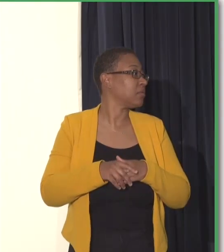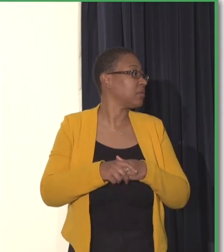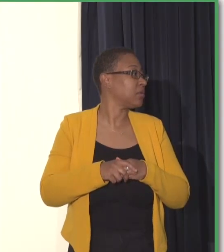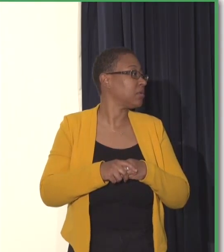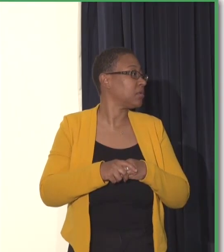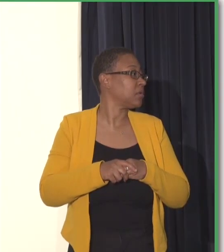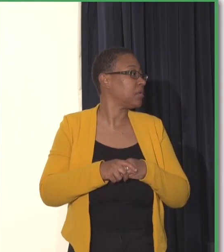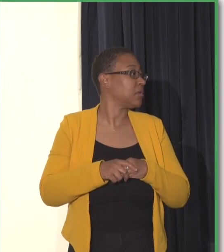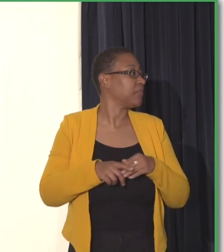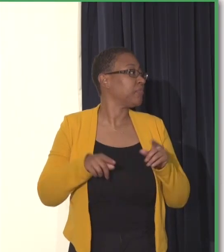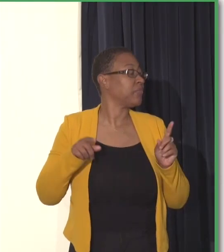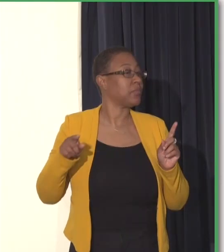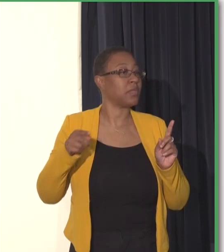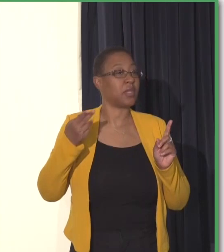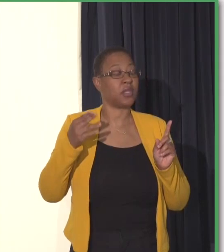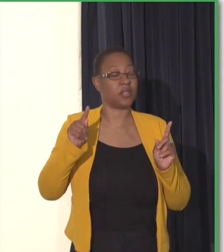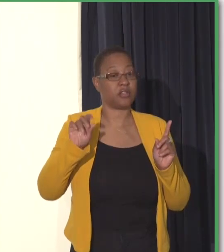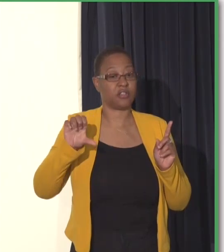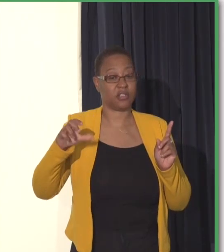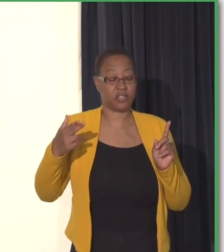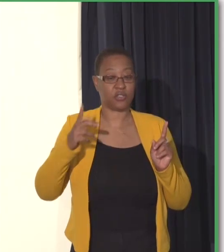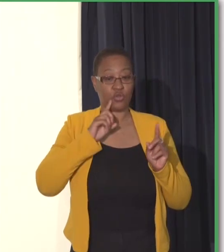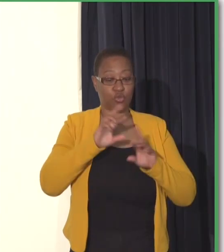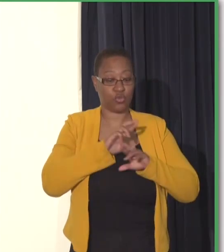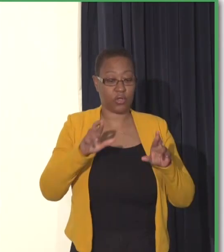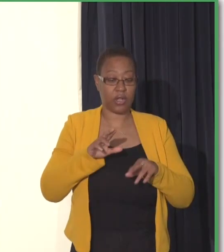But Hutchinson was ready to step up, and so